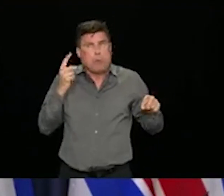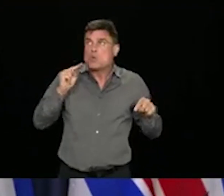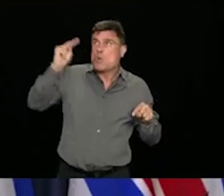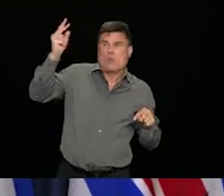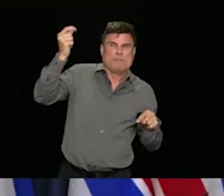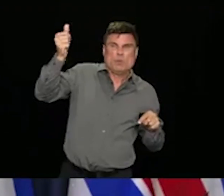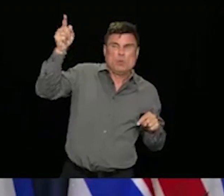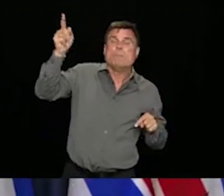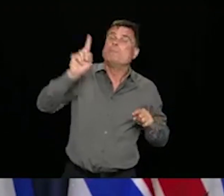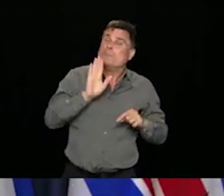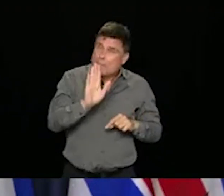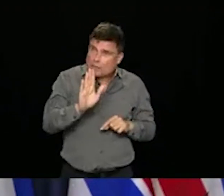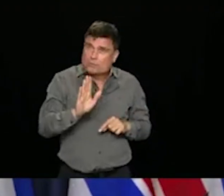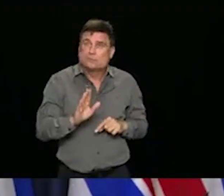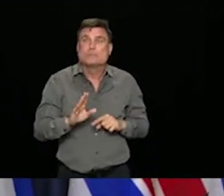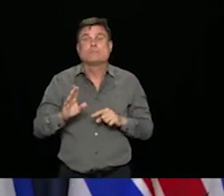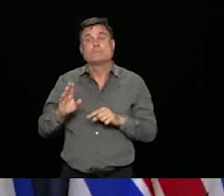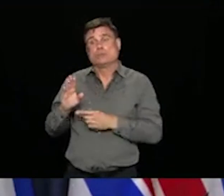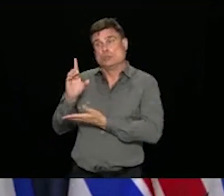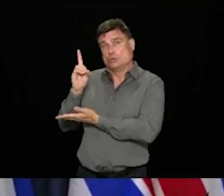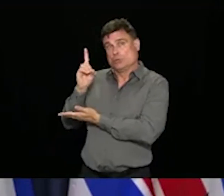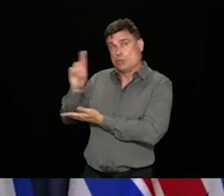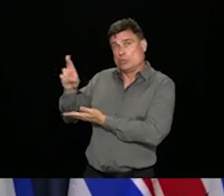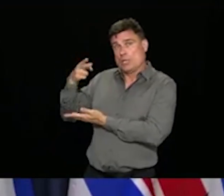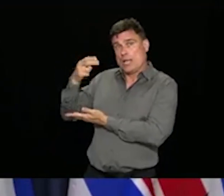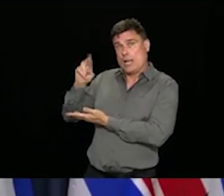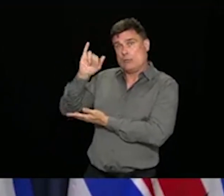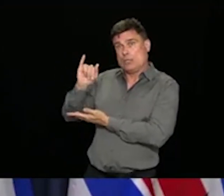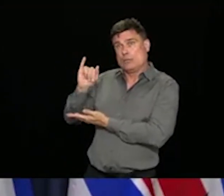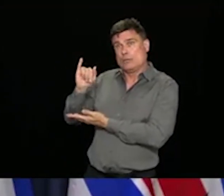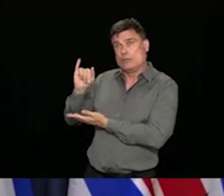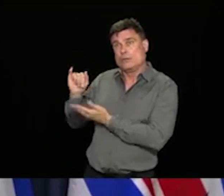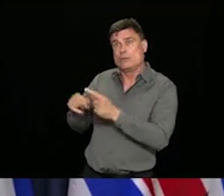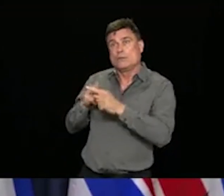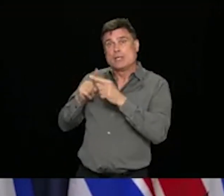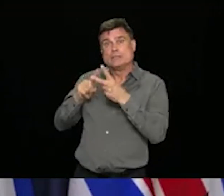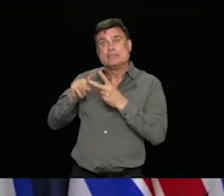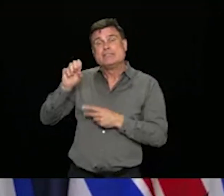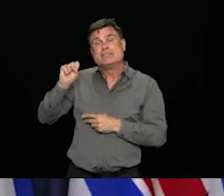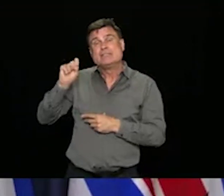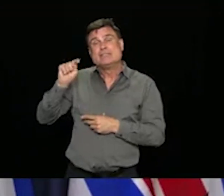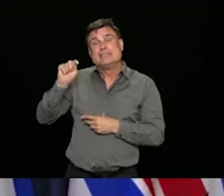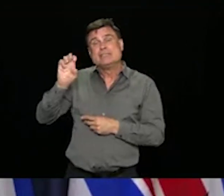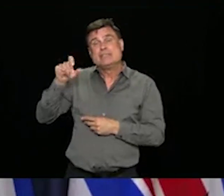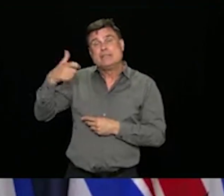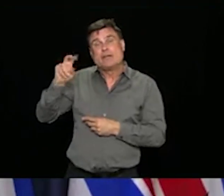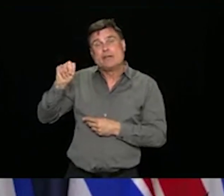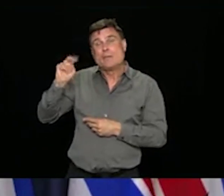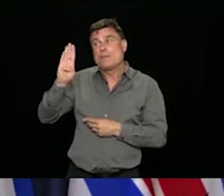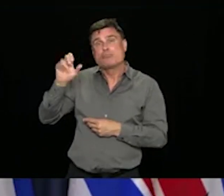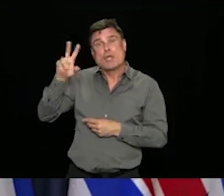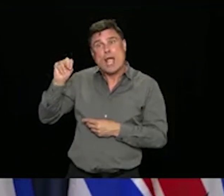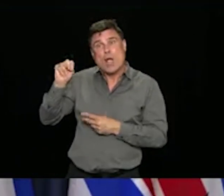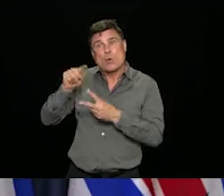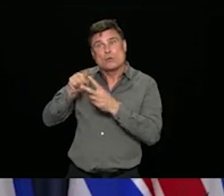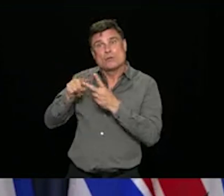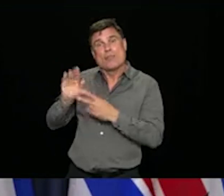Brown leading the provincial response, with all of the health authorities responding, and with maintaining a level of